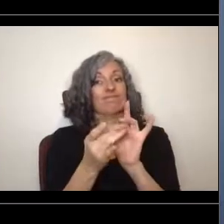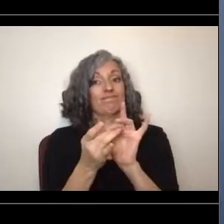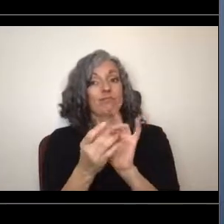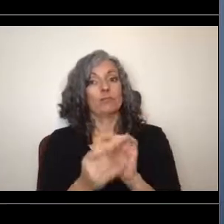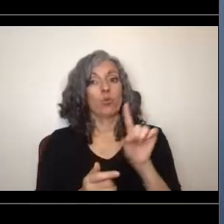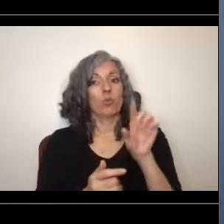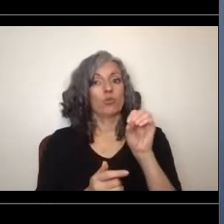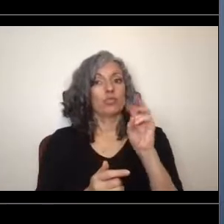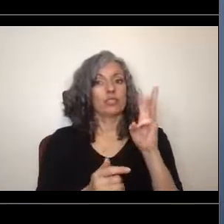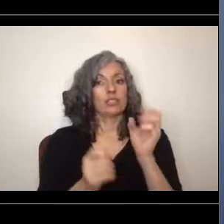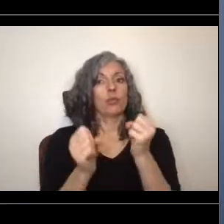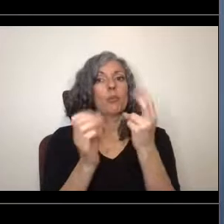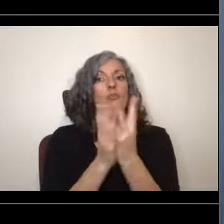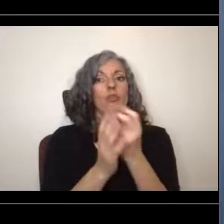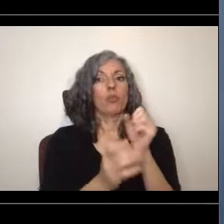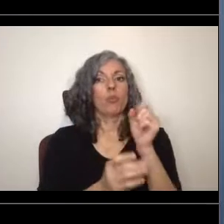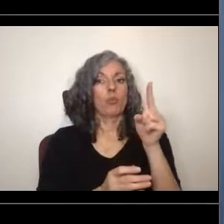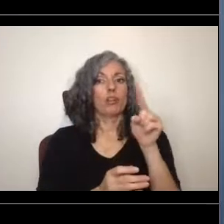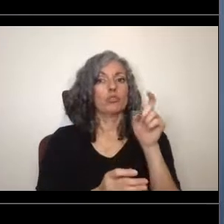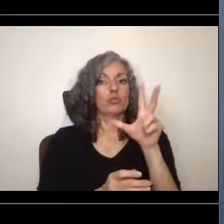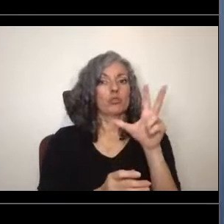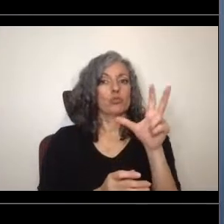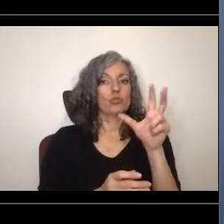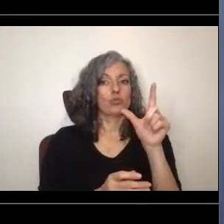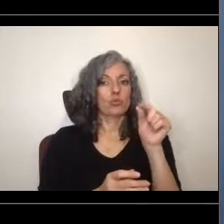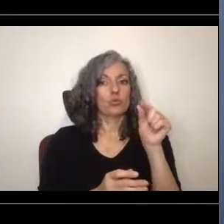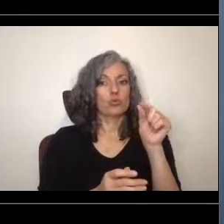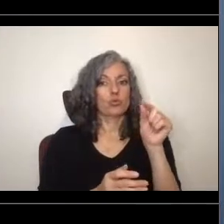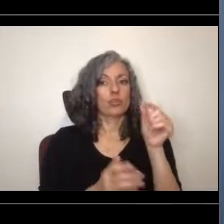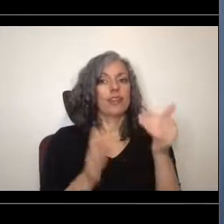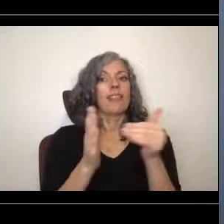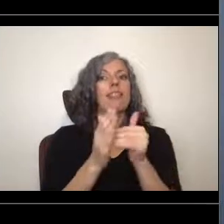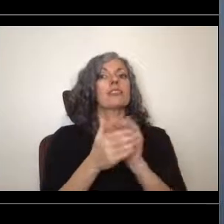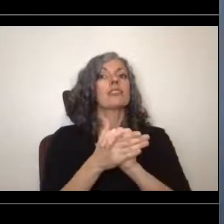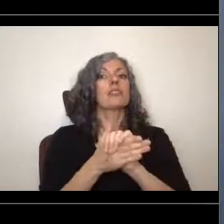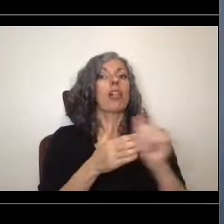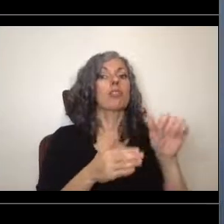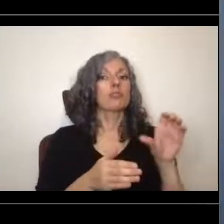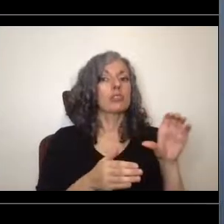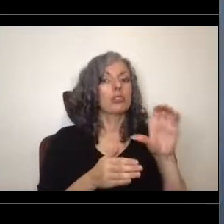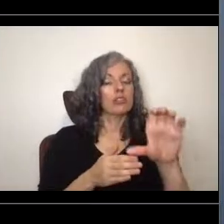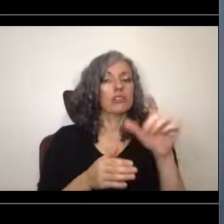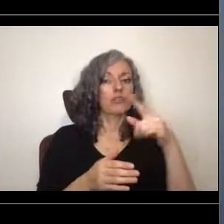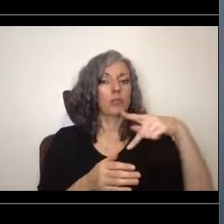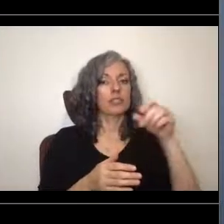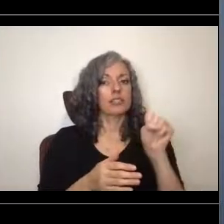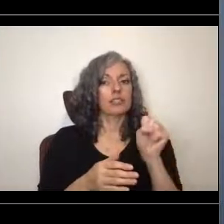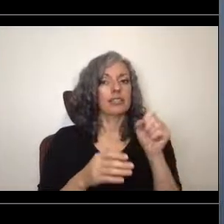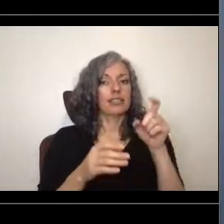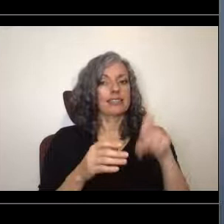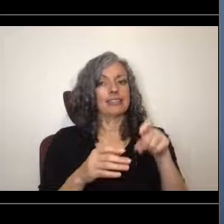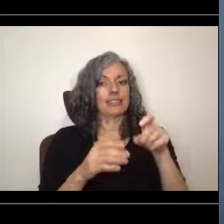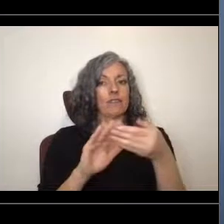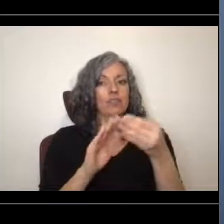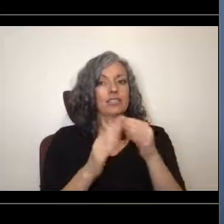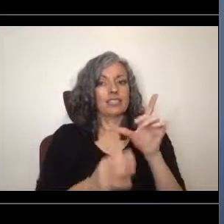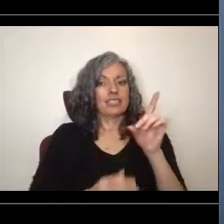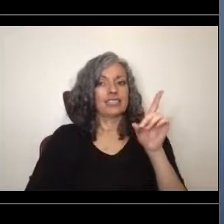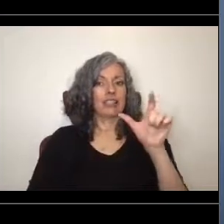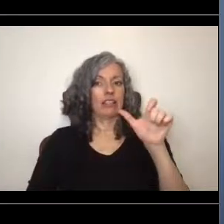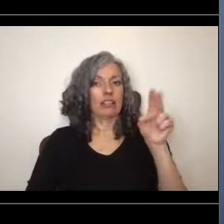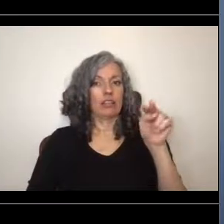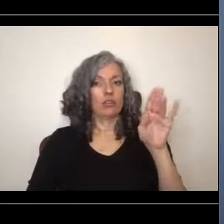approve $120,000 of an advanced allocation for the PS&E phase for the City of Delano's bike lane